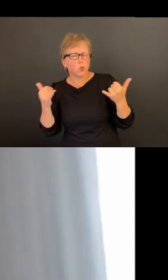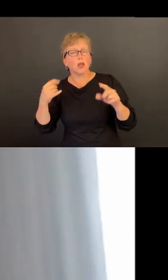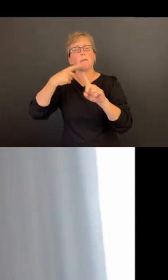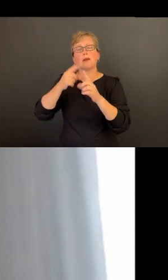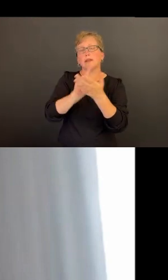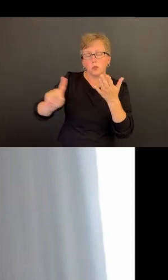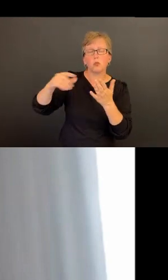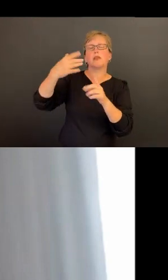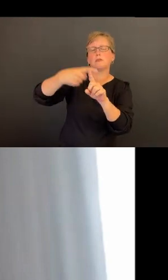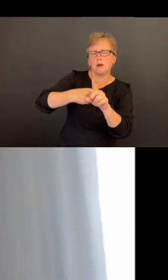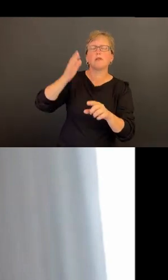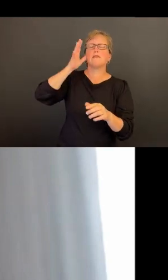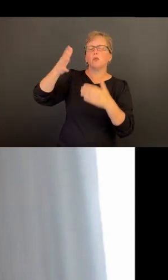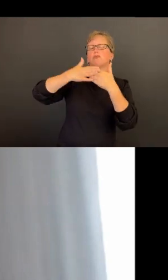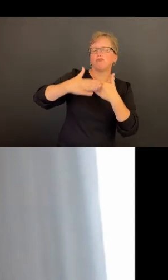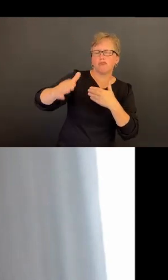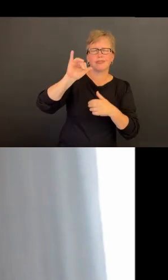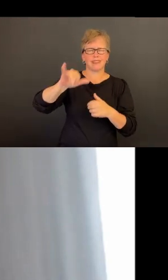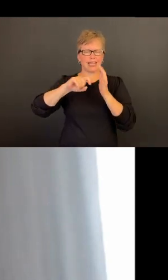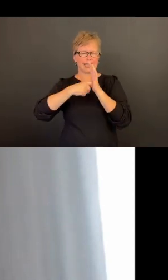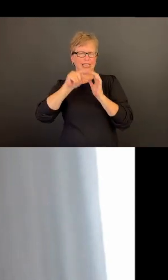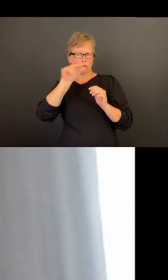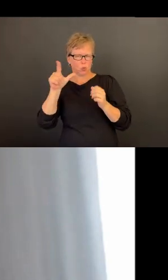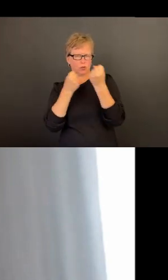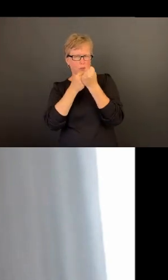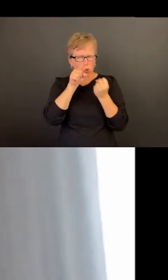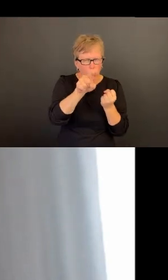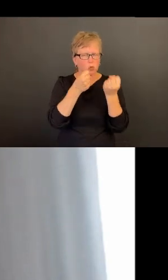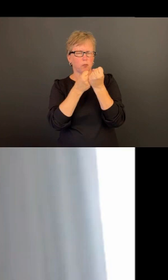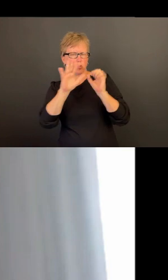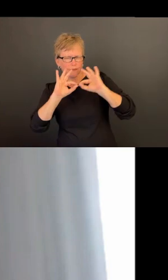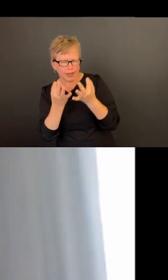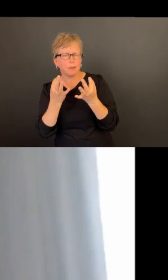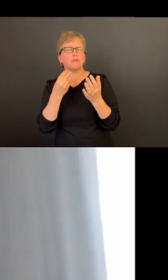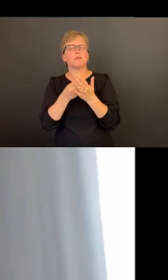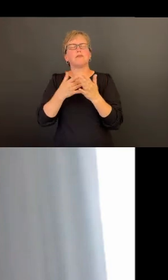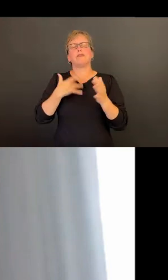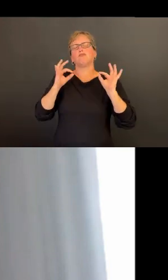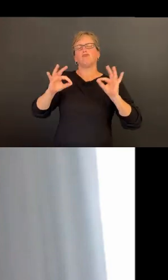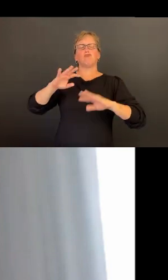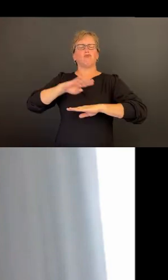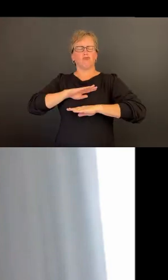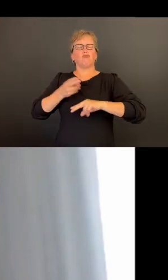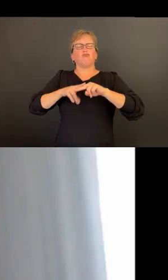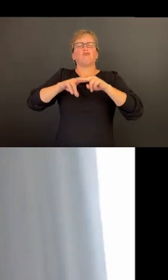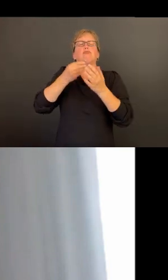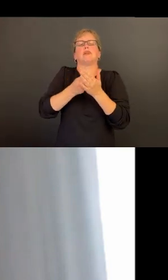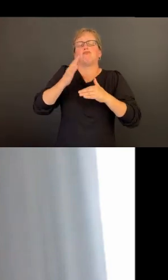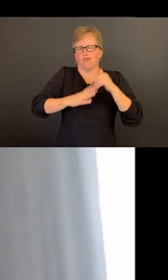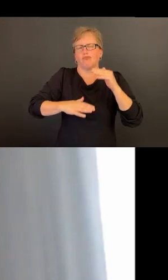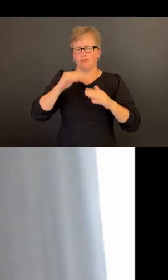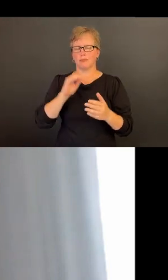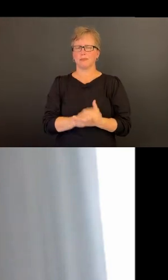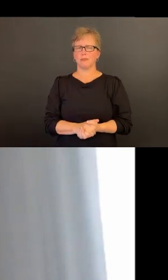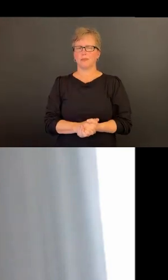think about wealth creation, we're looking at financial security today, financial security next week, next month, and for your future. This